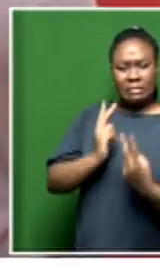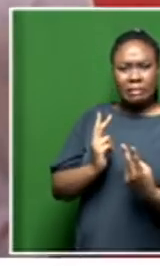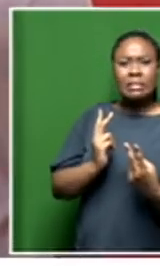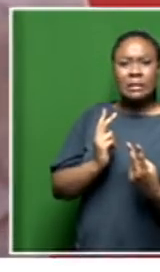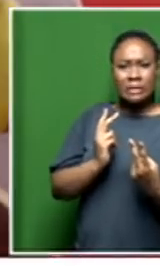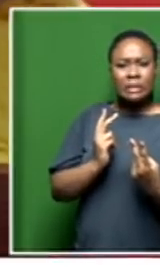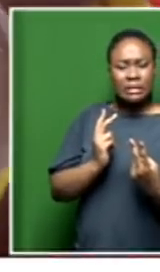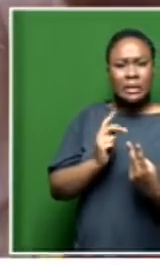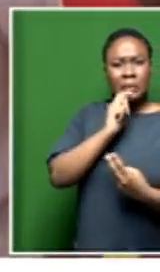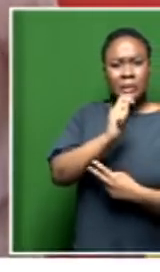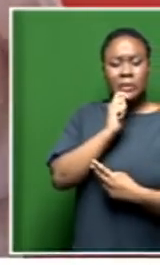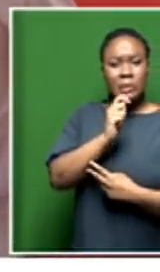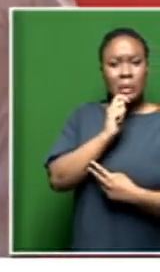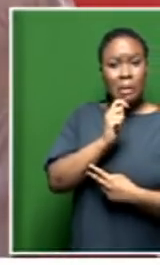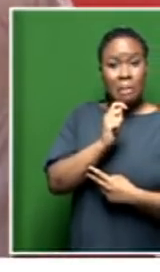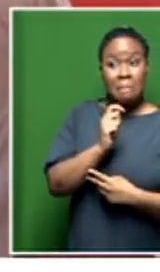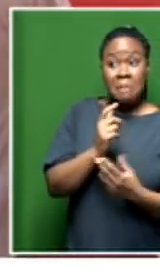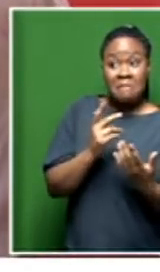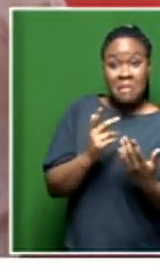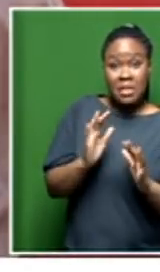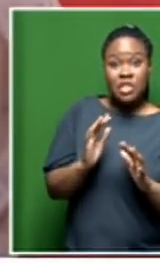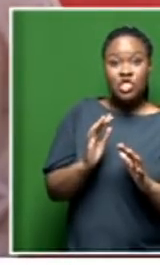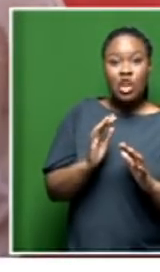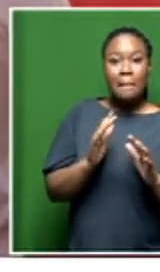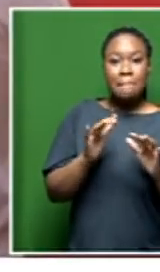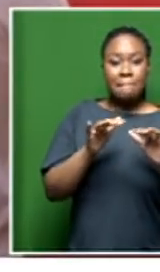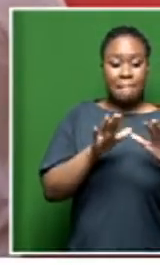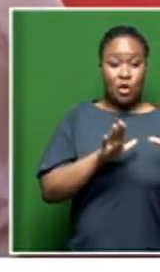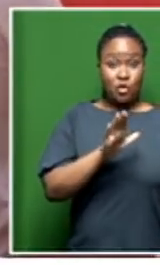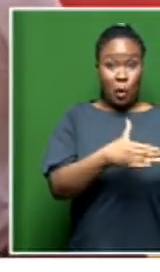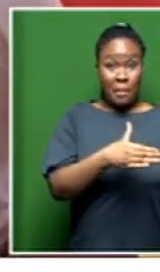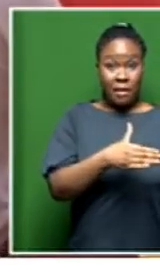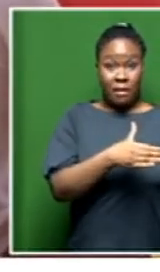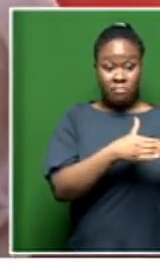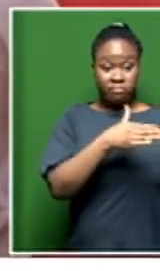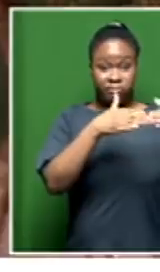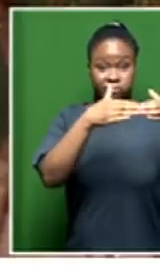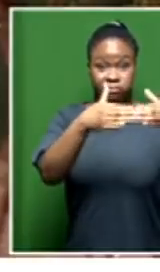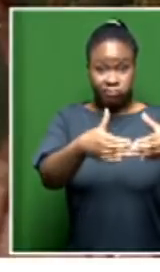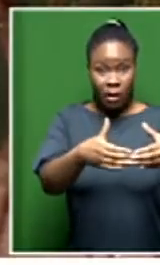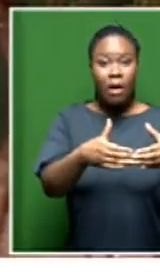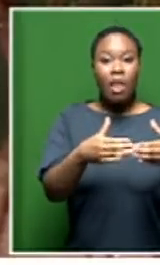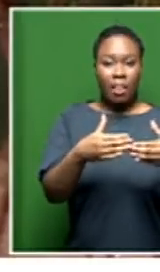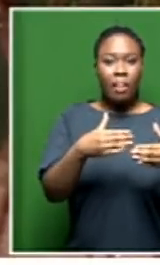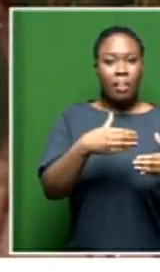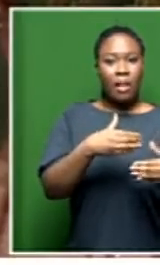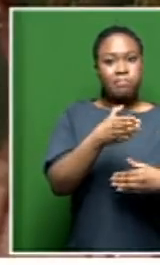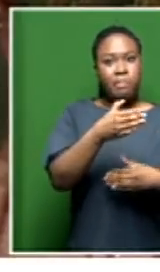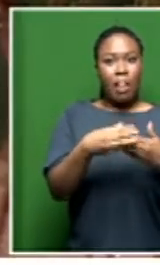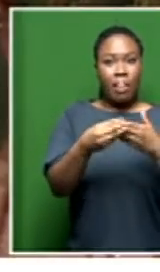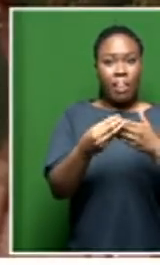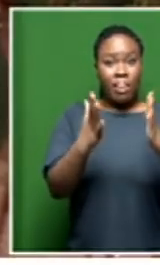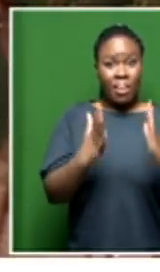that I can hear they send an envoy to go and speak to the leader. The new leader now